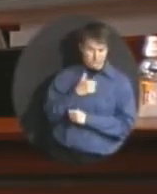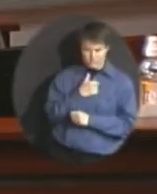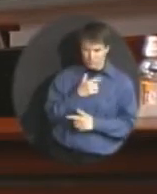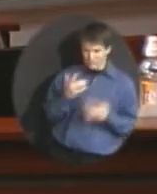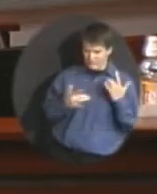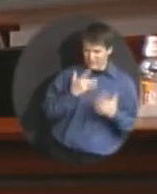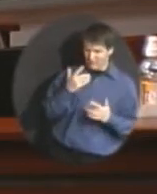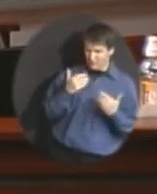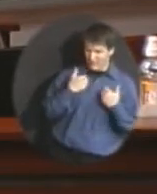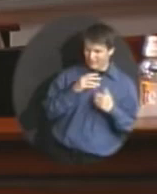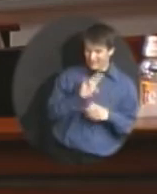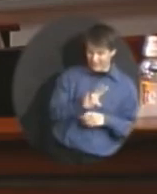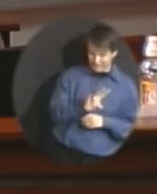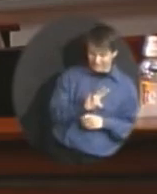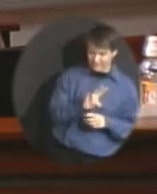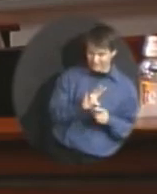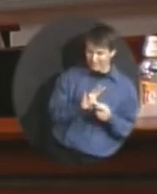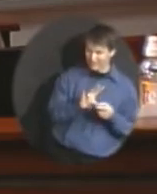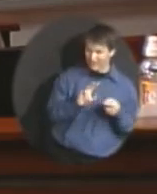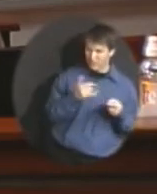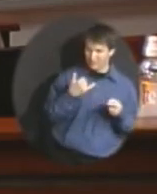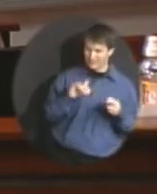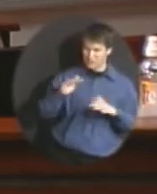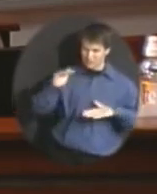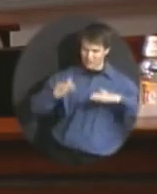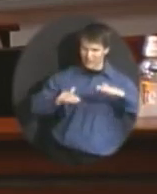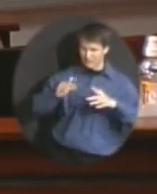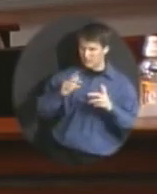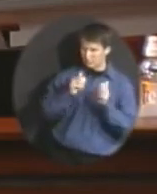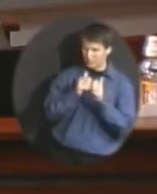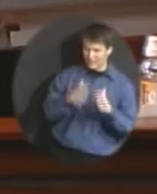have 7 and still balance with no increase.